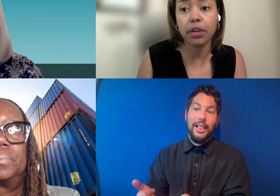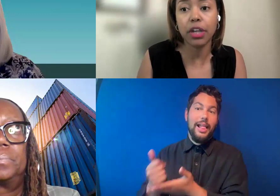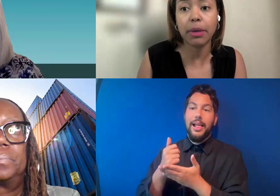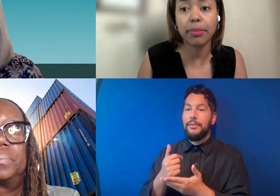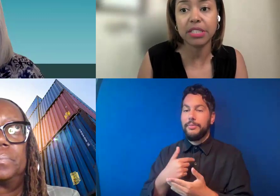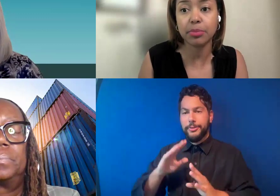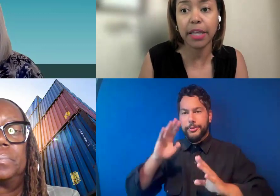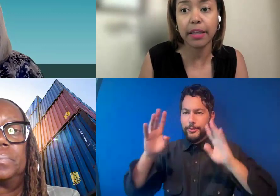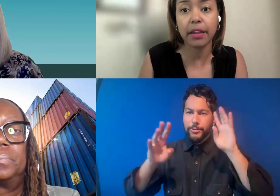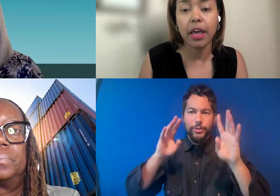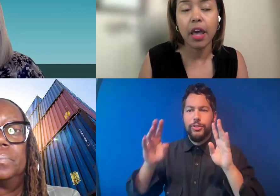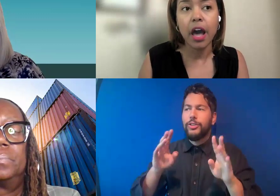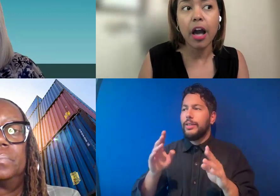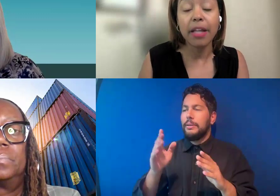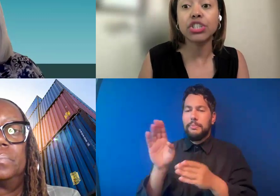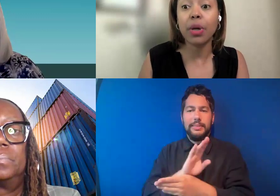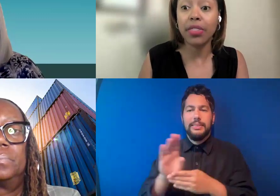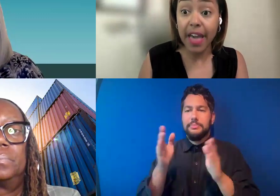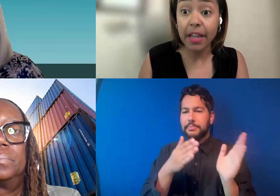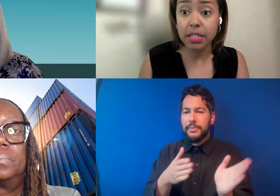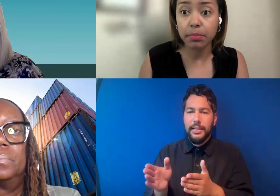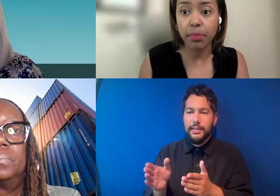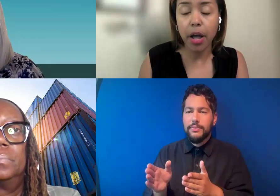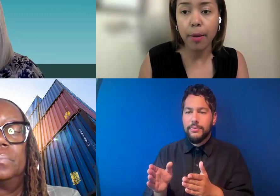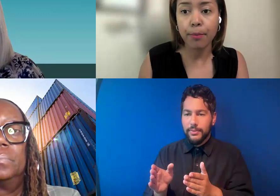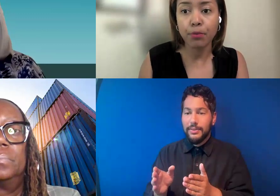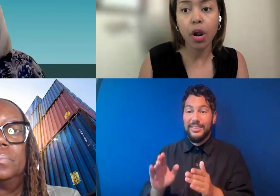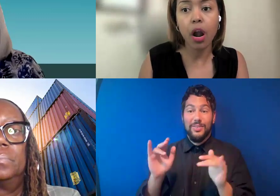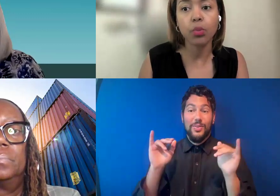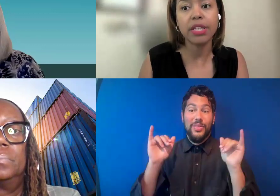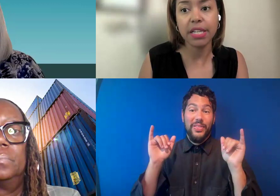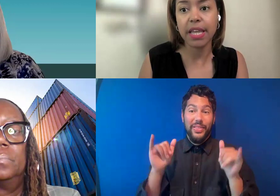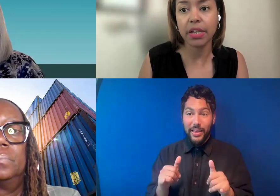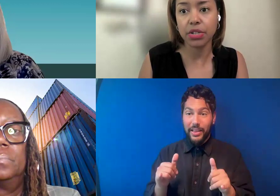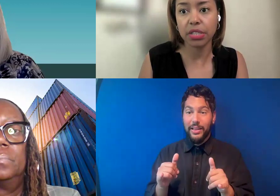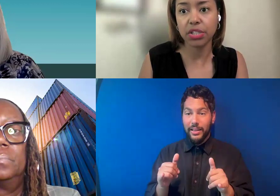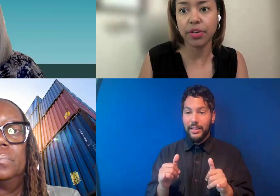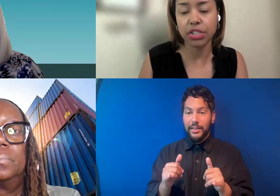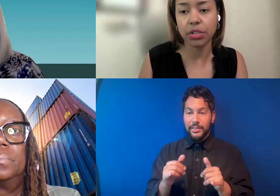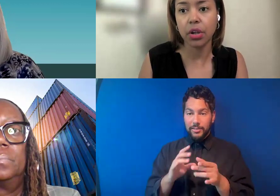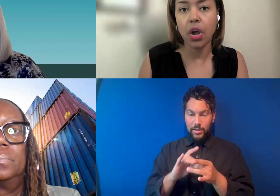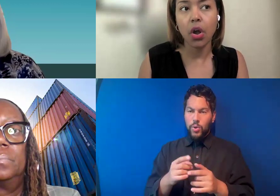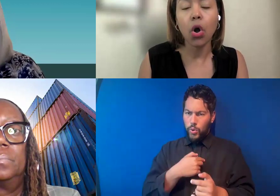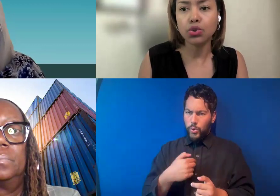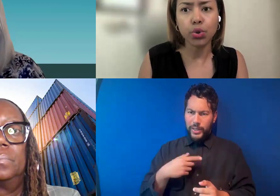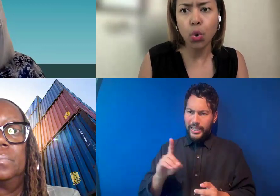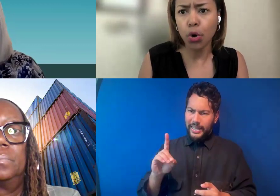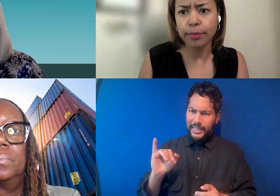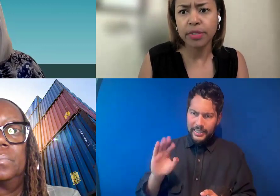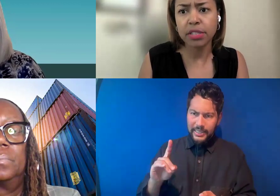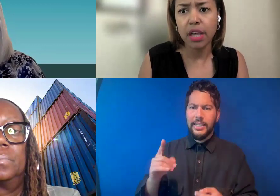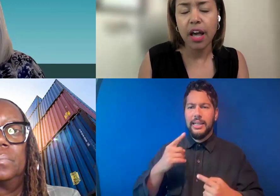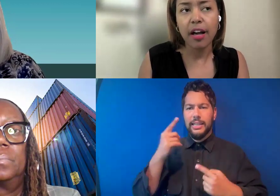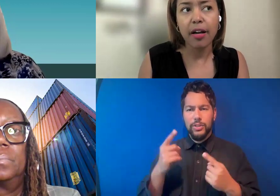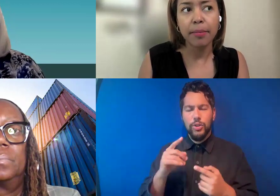my business plan. And so in that regard, we did take into consideration